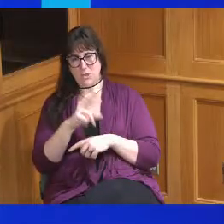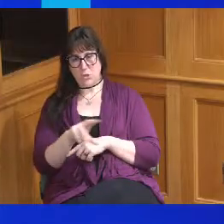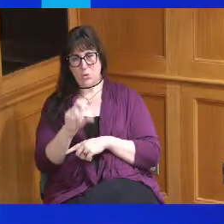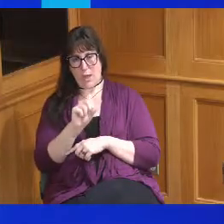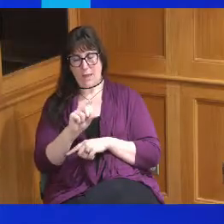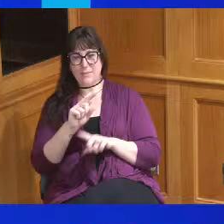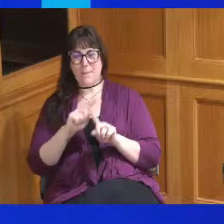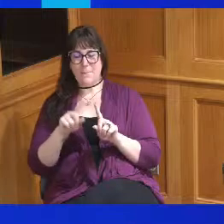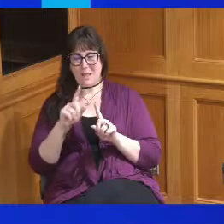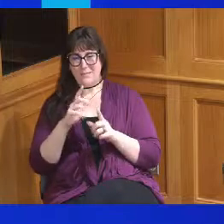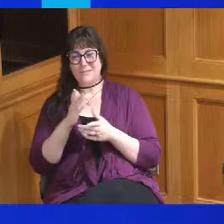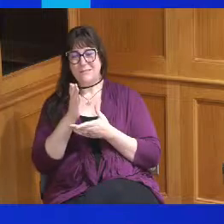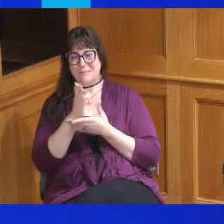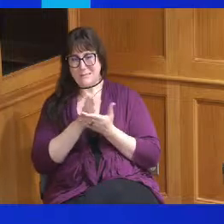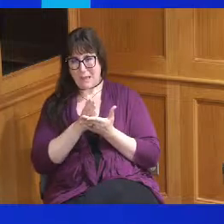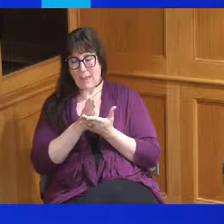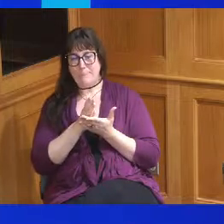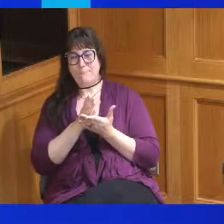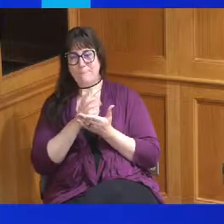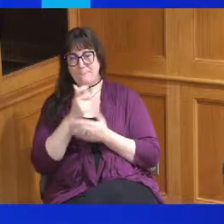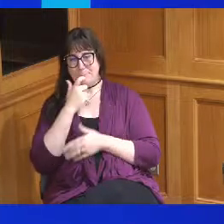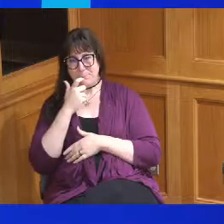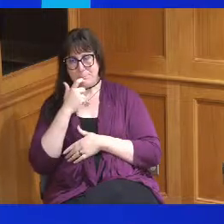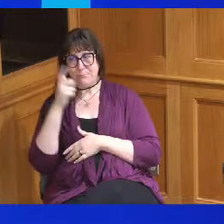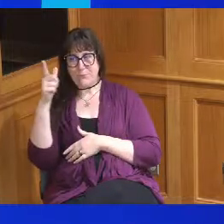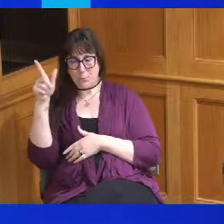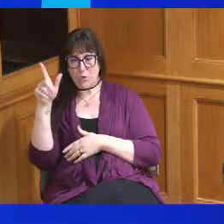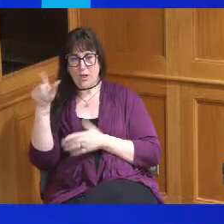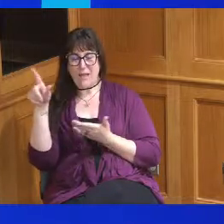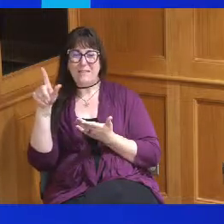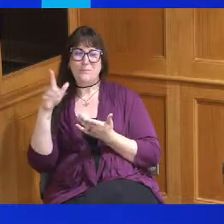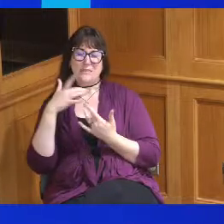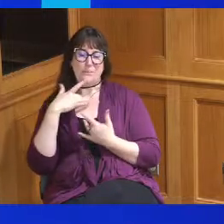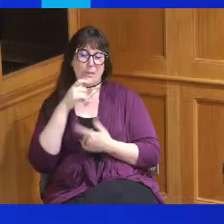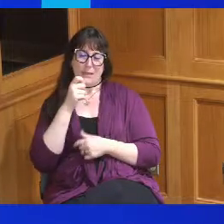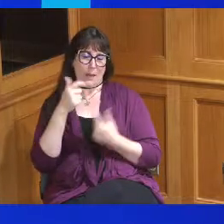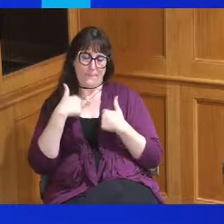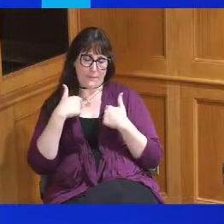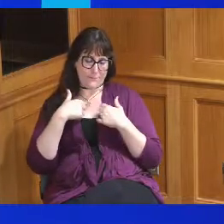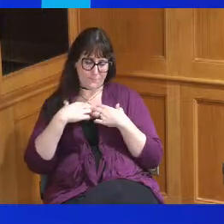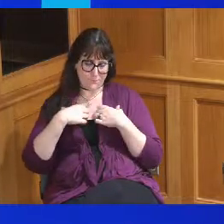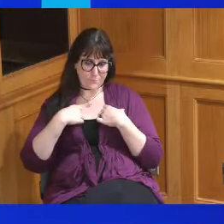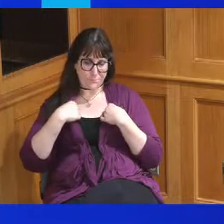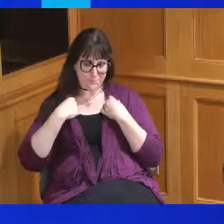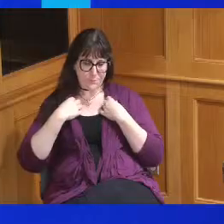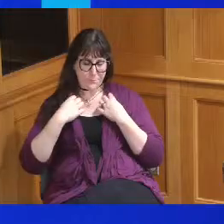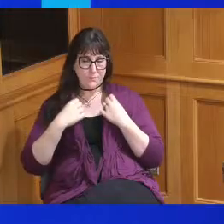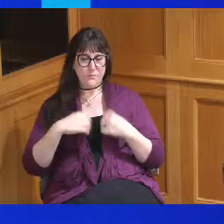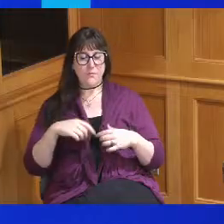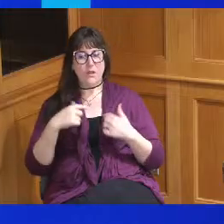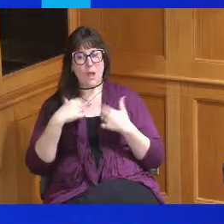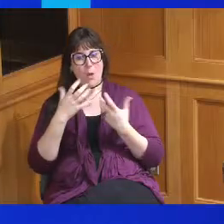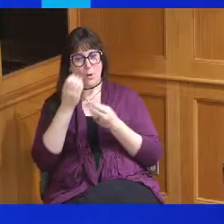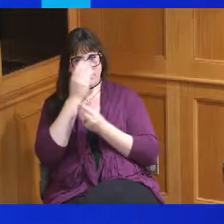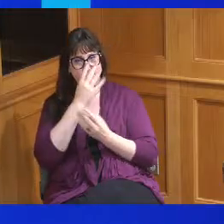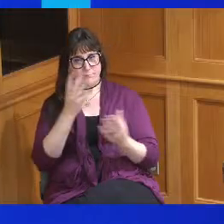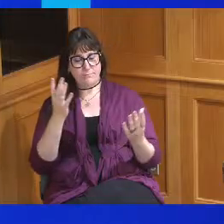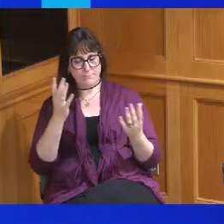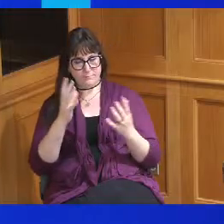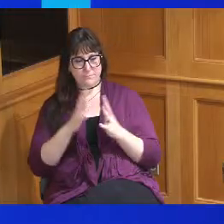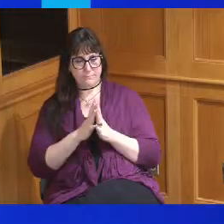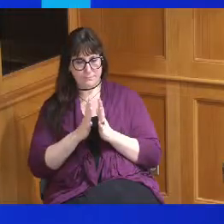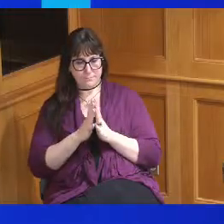European football, it's typically not my charge. I'd like to tell you that one of